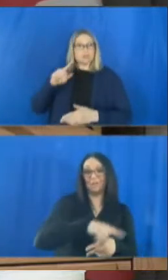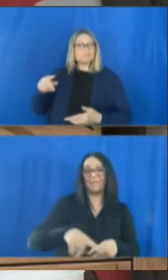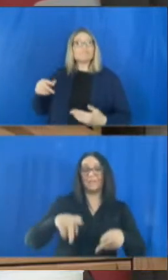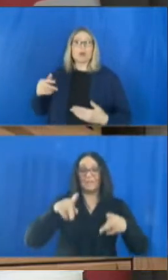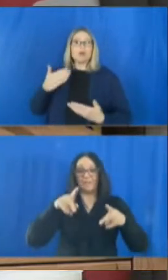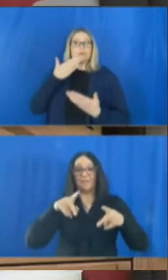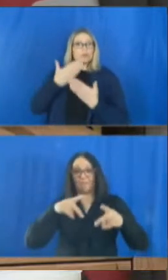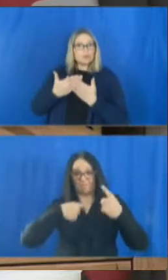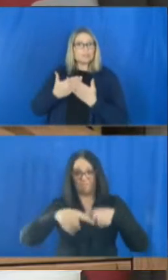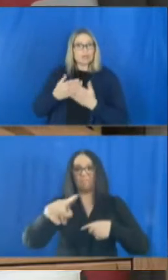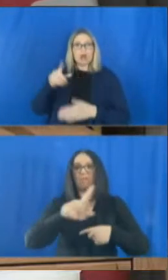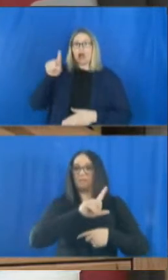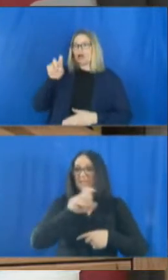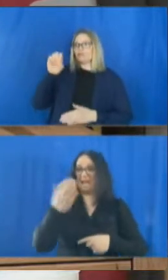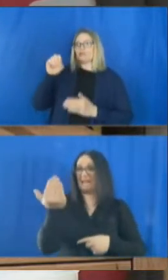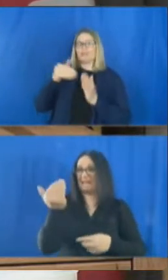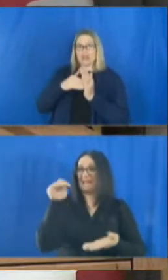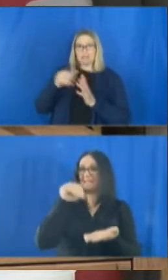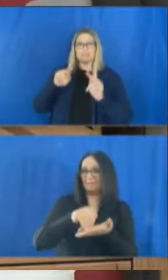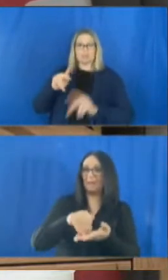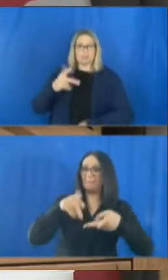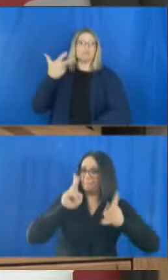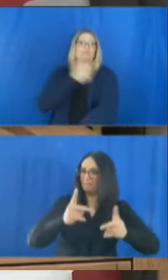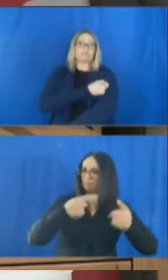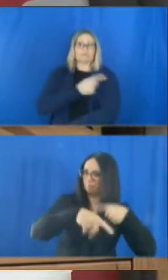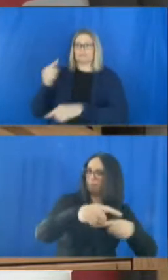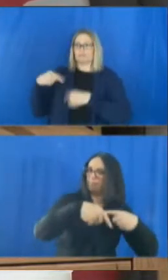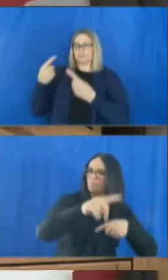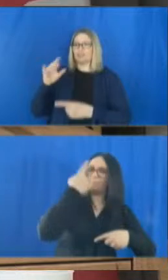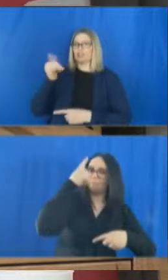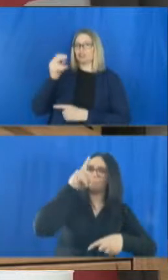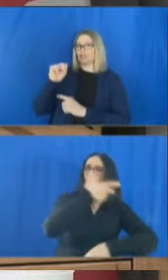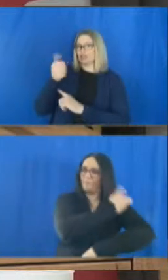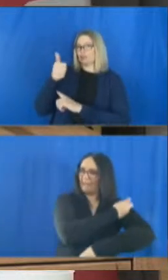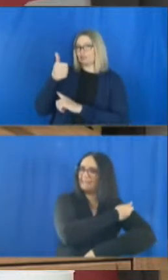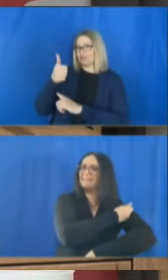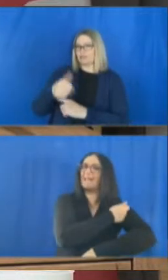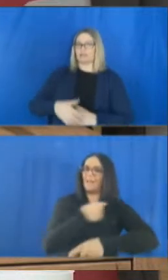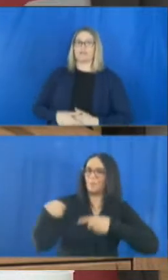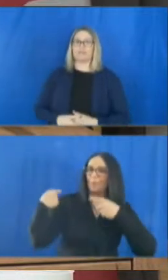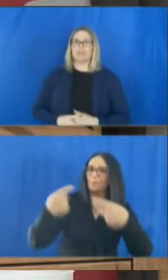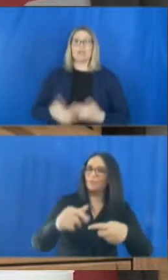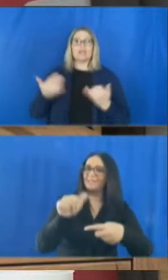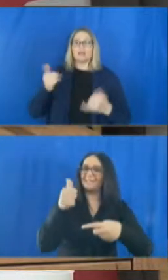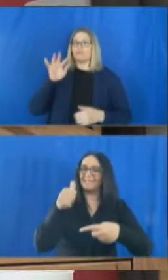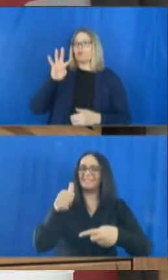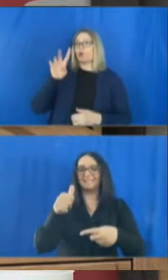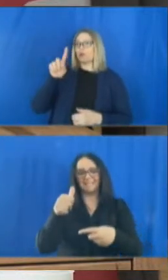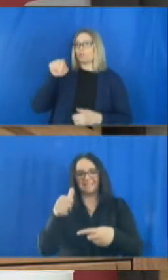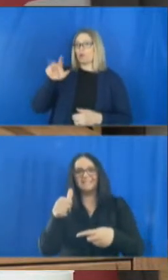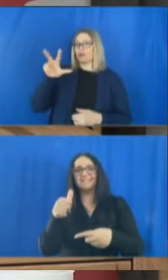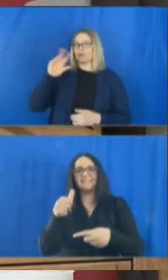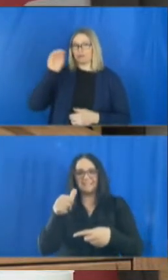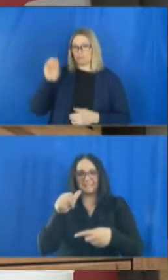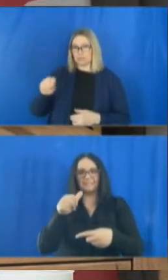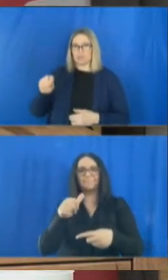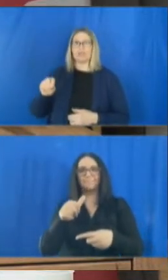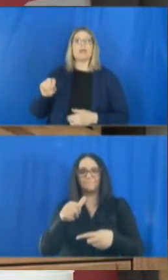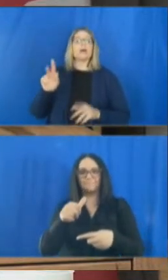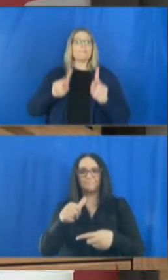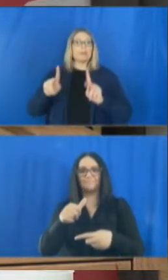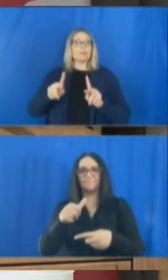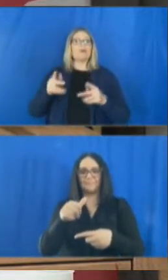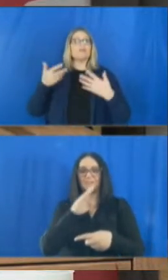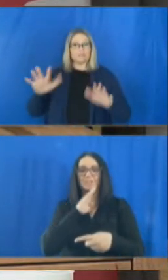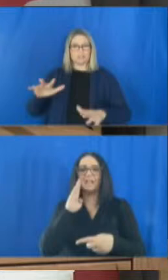booster, which is good, but we have room for improvement. This includes 65.6%